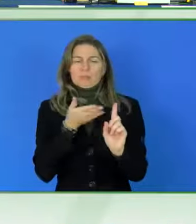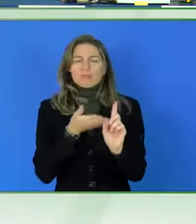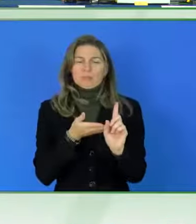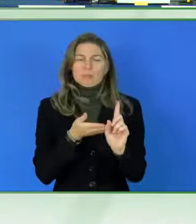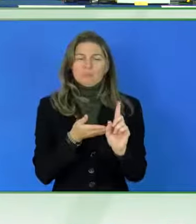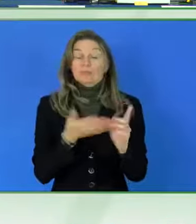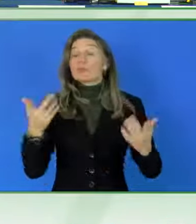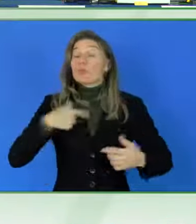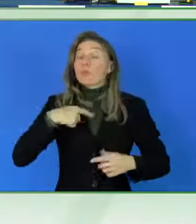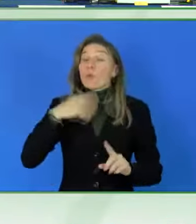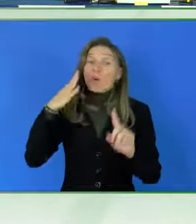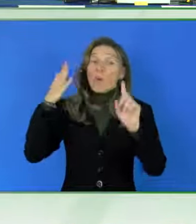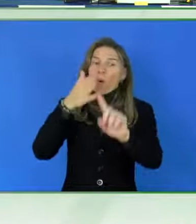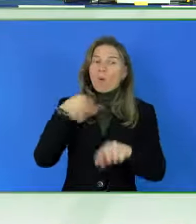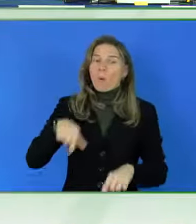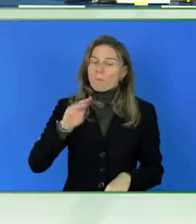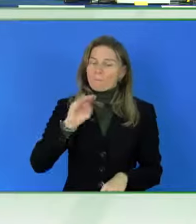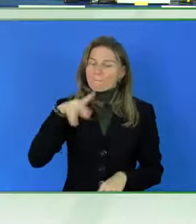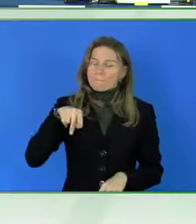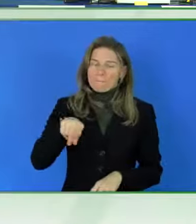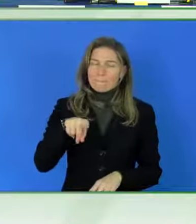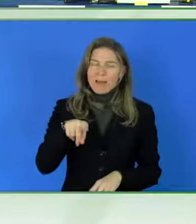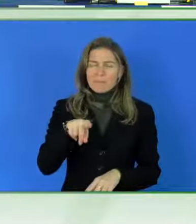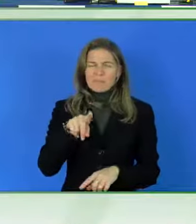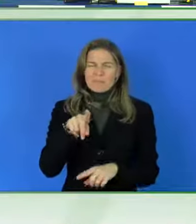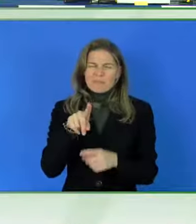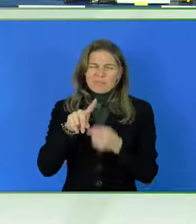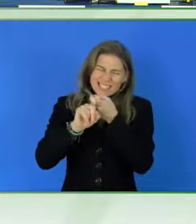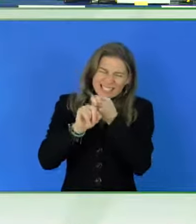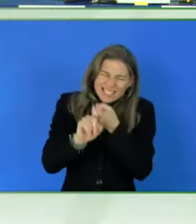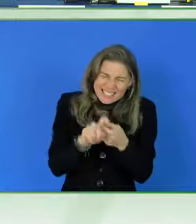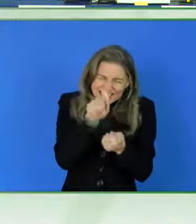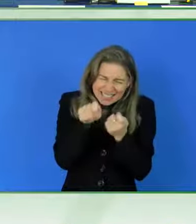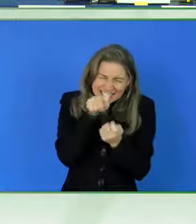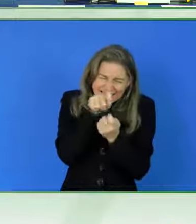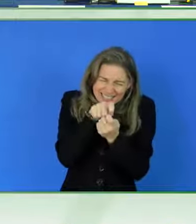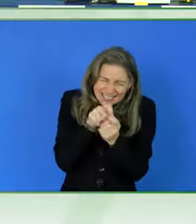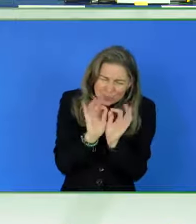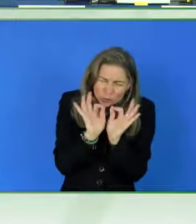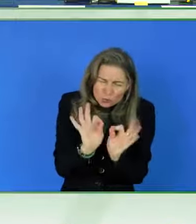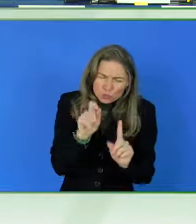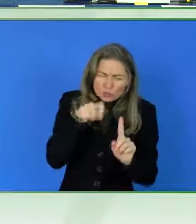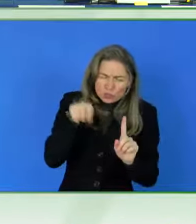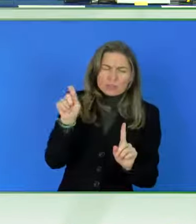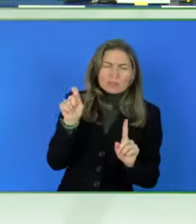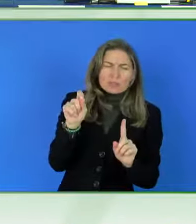in order to boost the accessibility of metro systems, but also